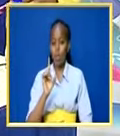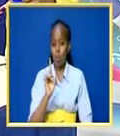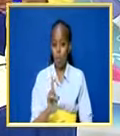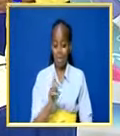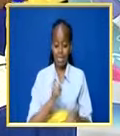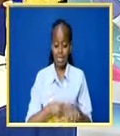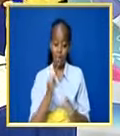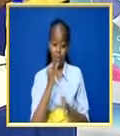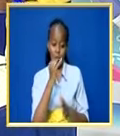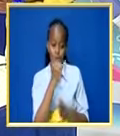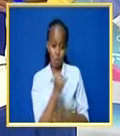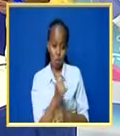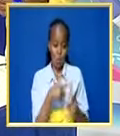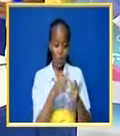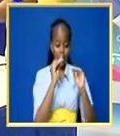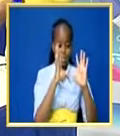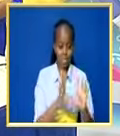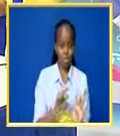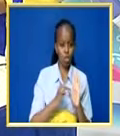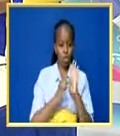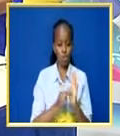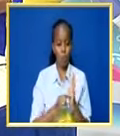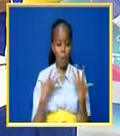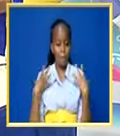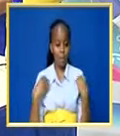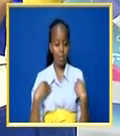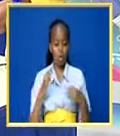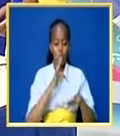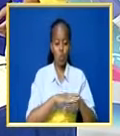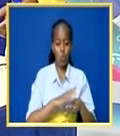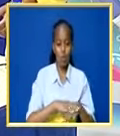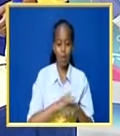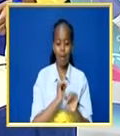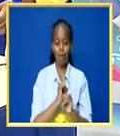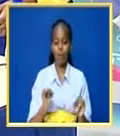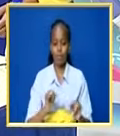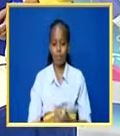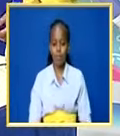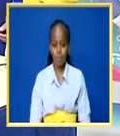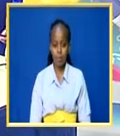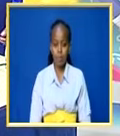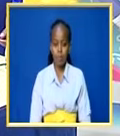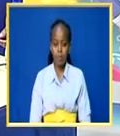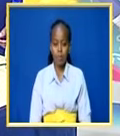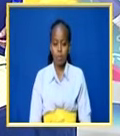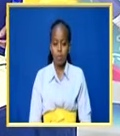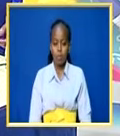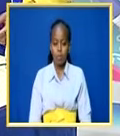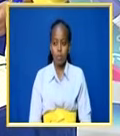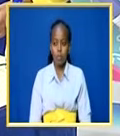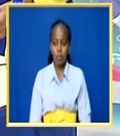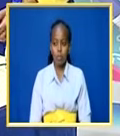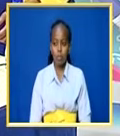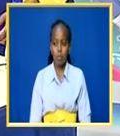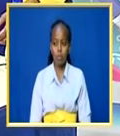as you draw. And I draw and trace it. Okay. So let's see. I want them short and... This